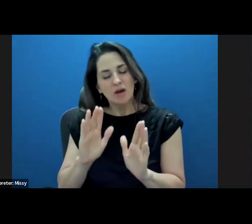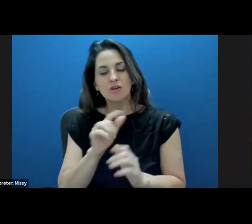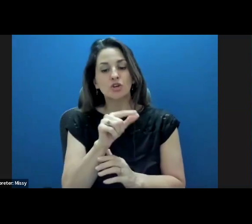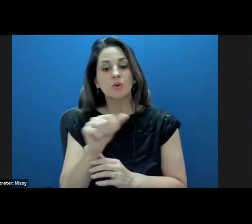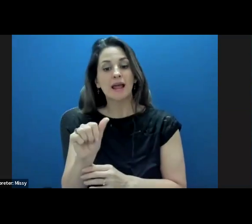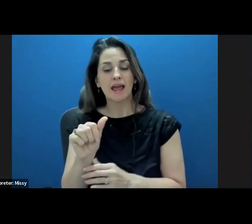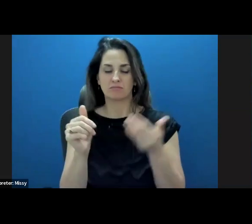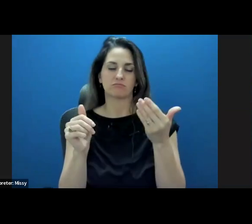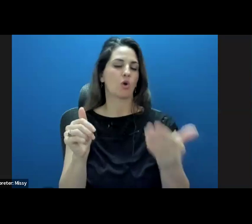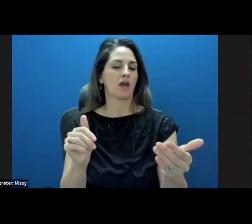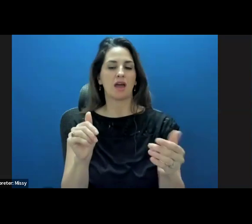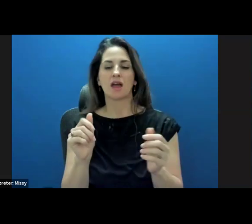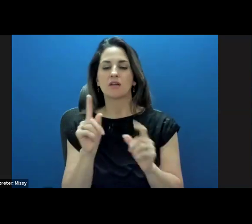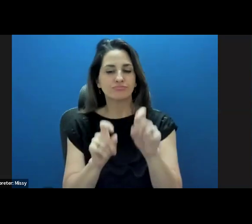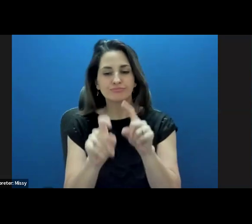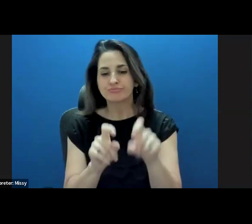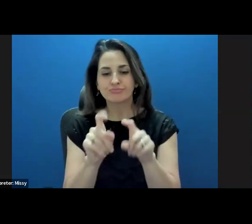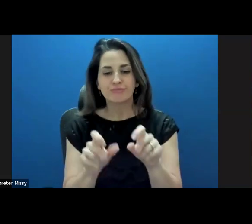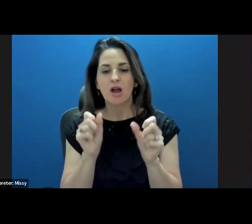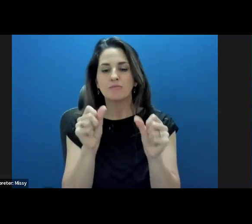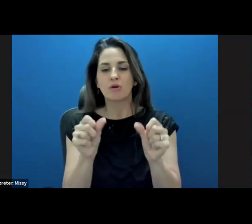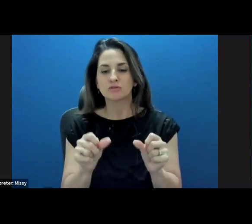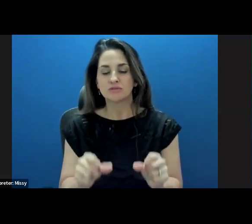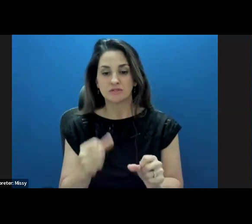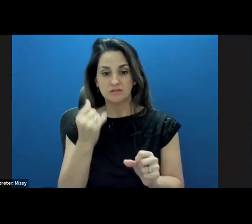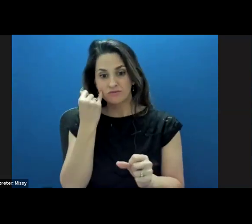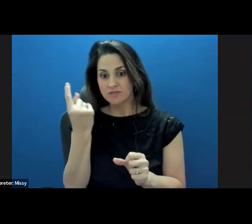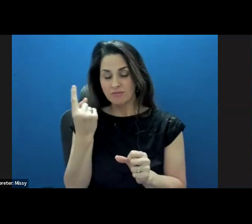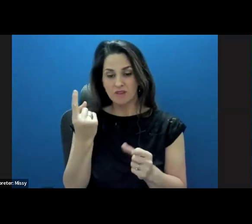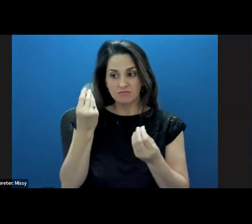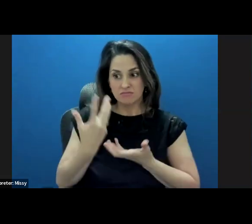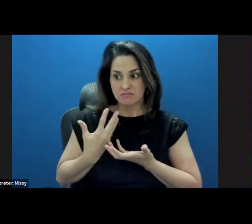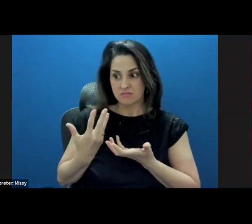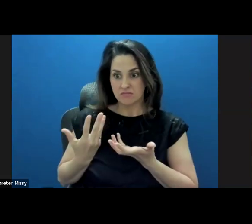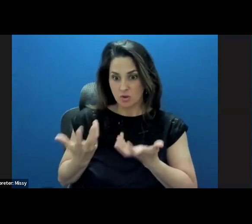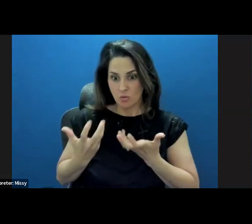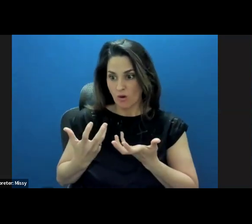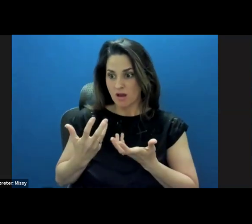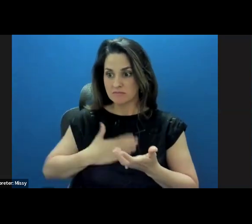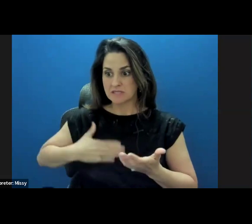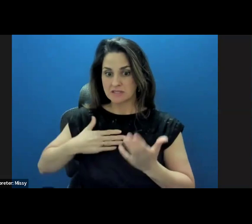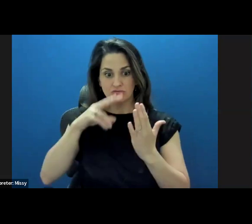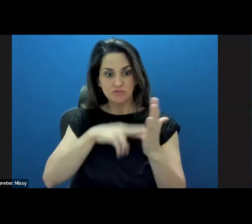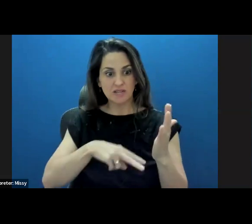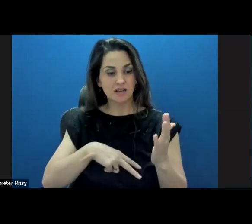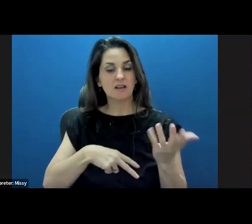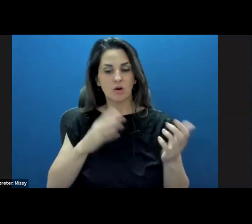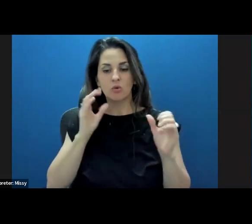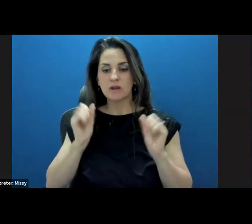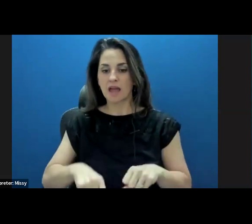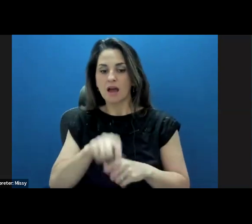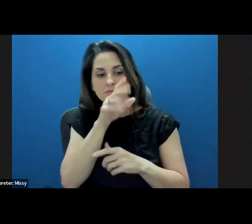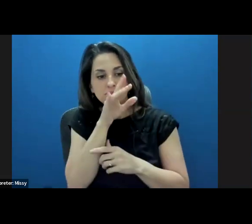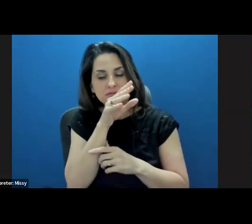Q&A box. And if there's anything that you would want to communicate to us that we can read aloud to everyone, please do. We can